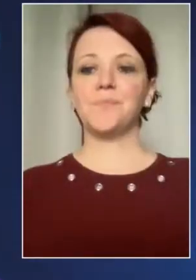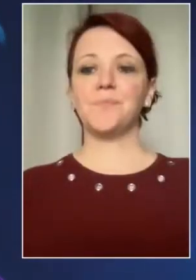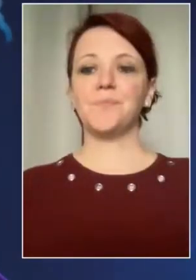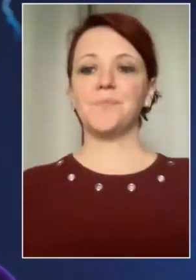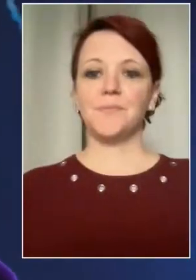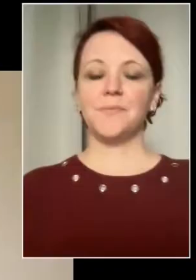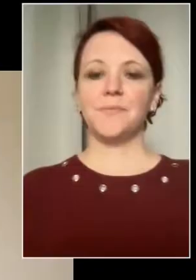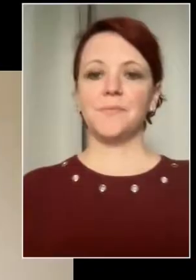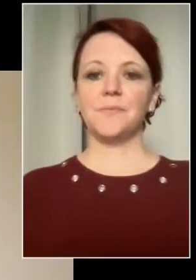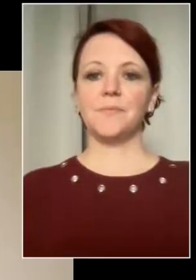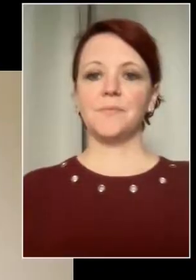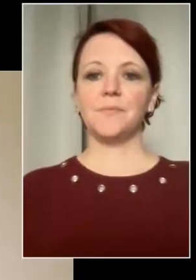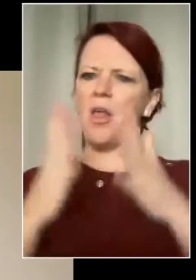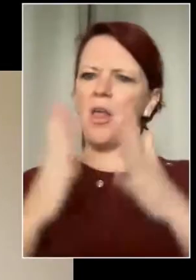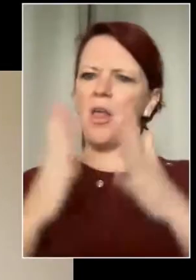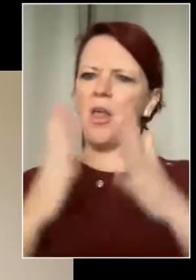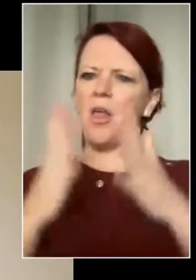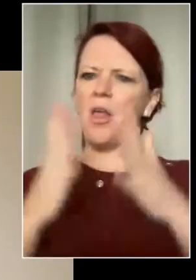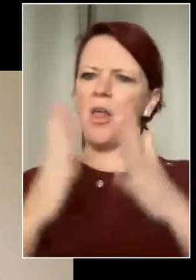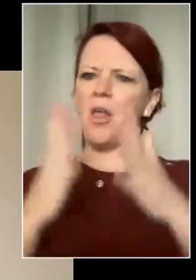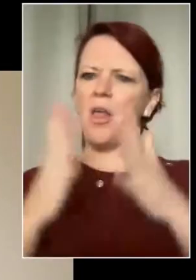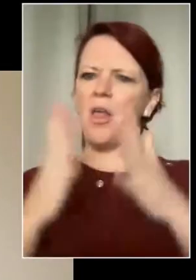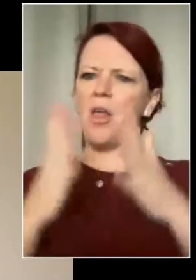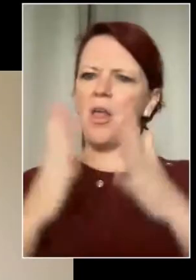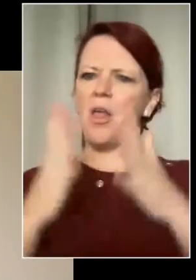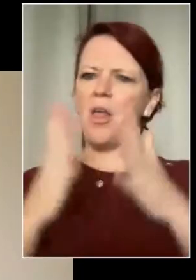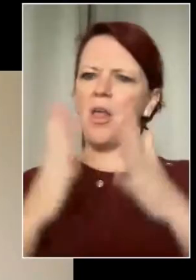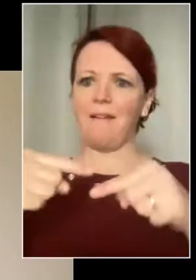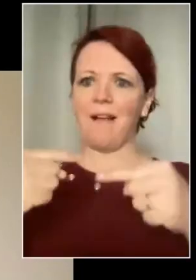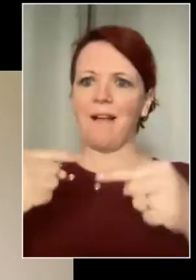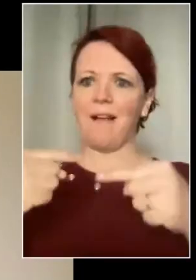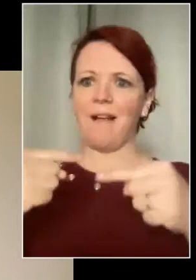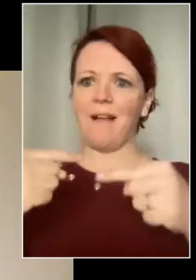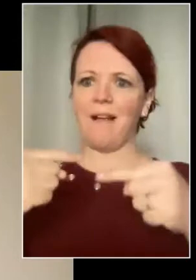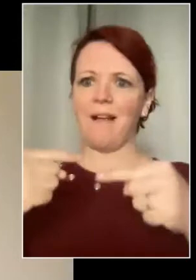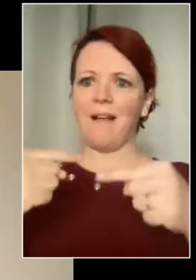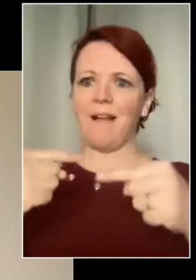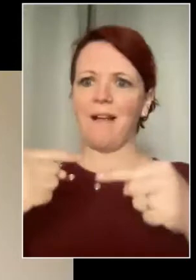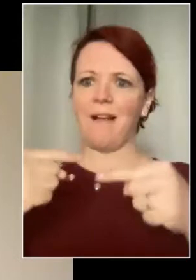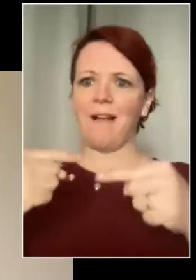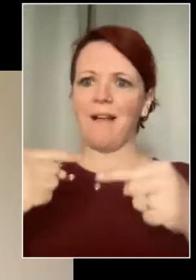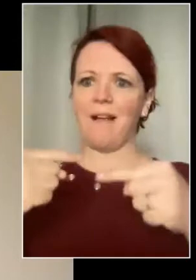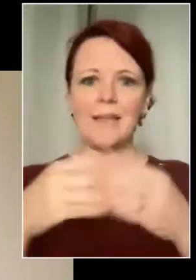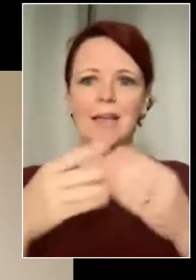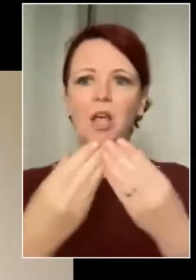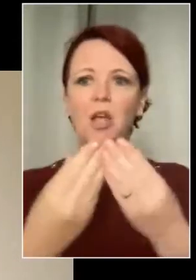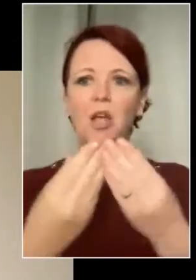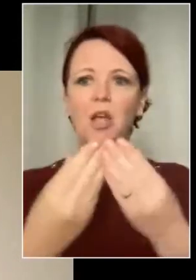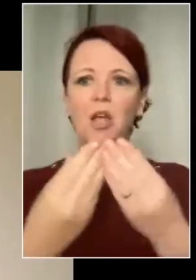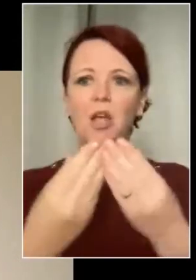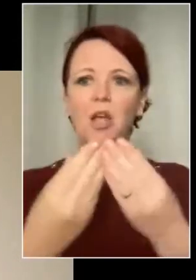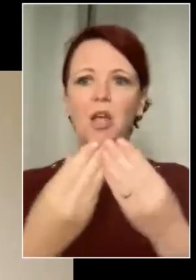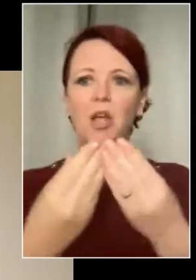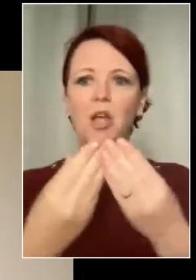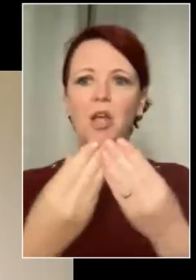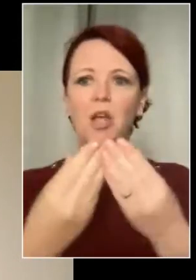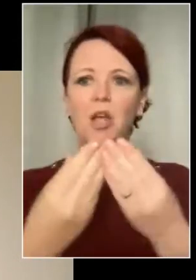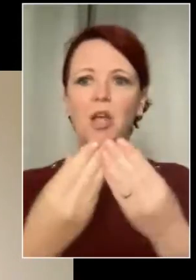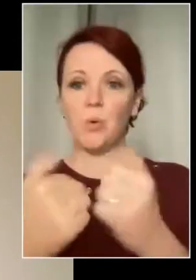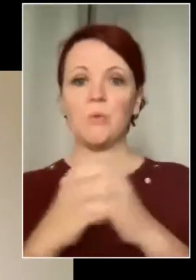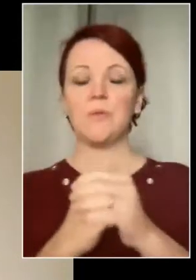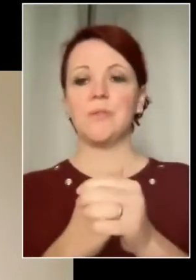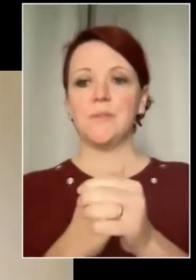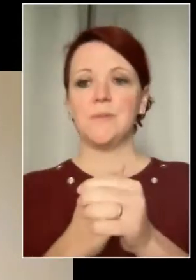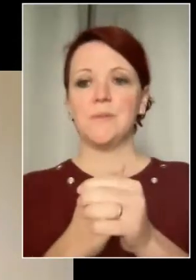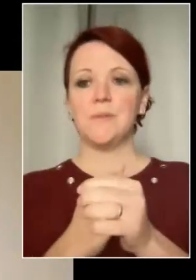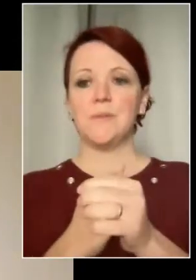The biggest benefit is it gives us engaged employees that we can